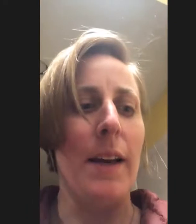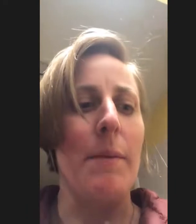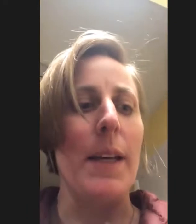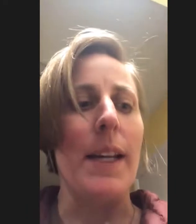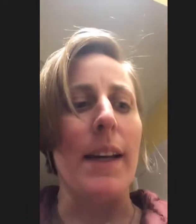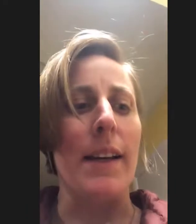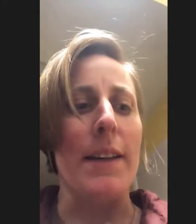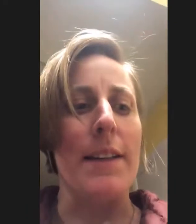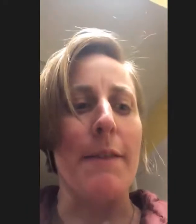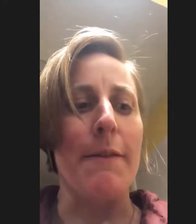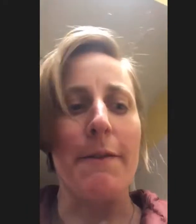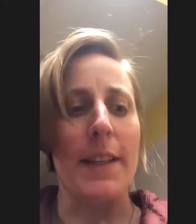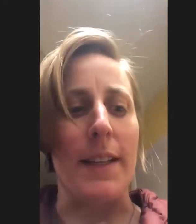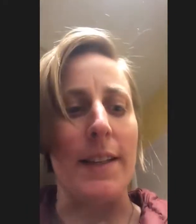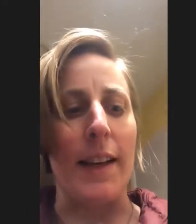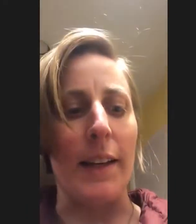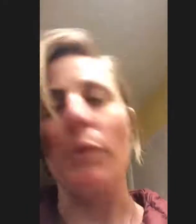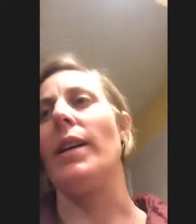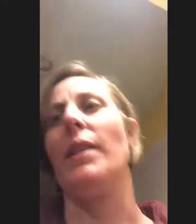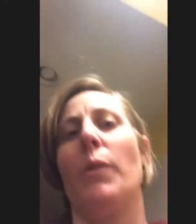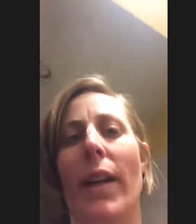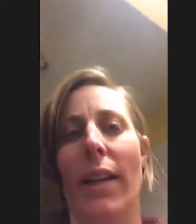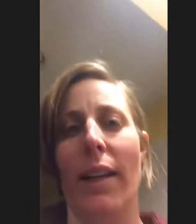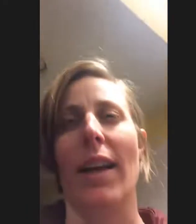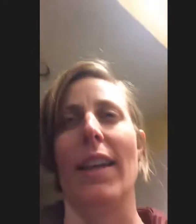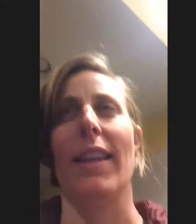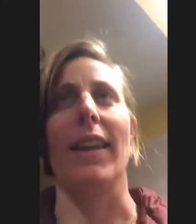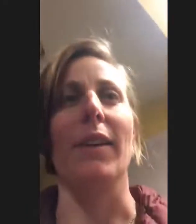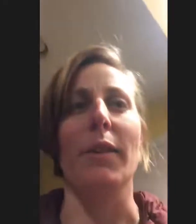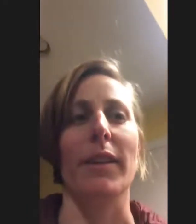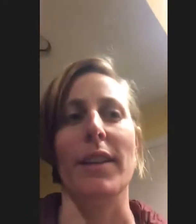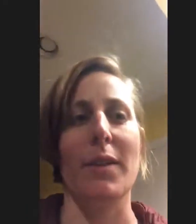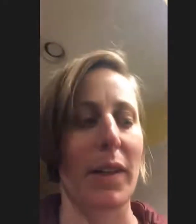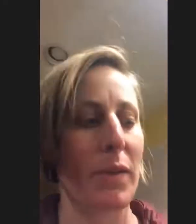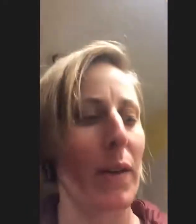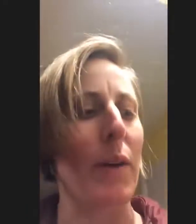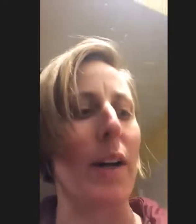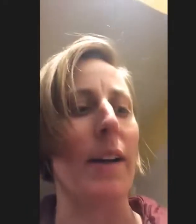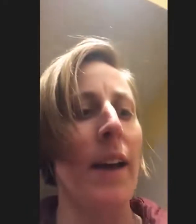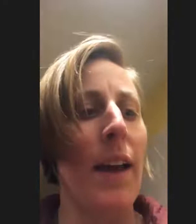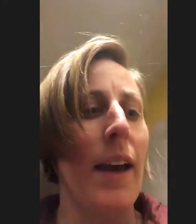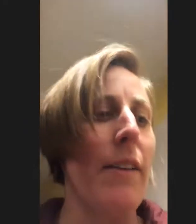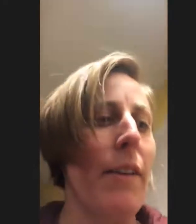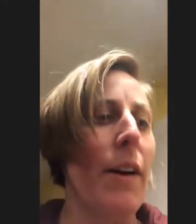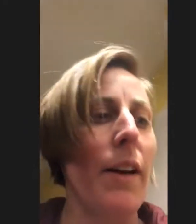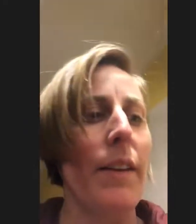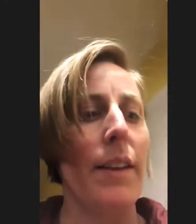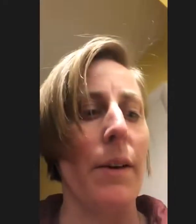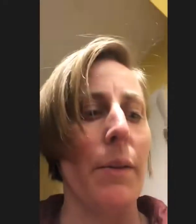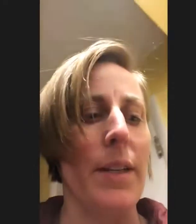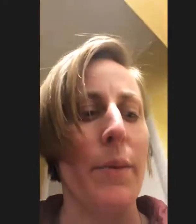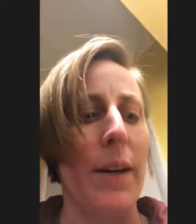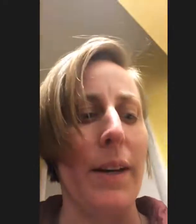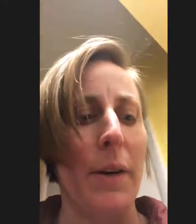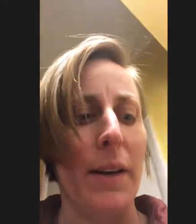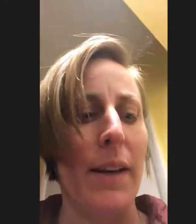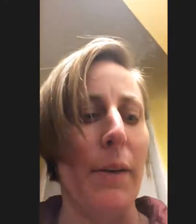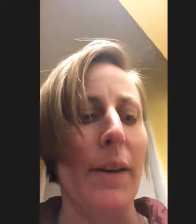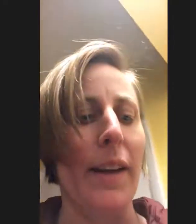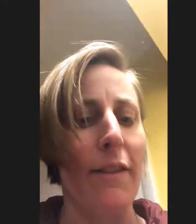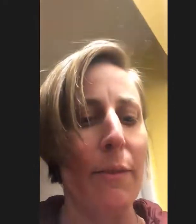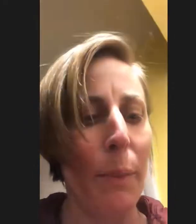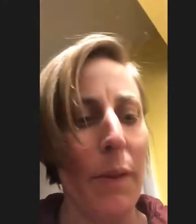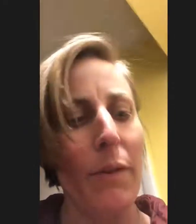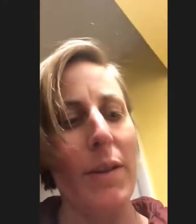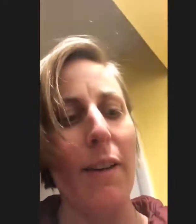budget meetings since like 2020, I think, or at least 2021. And I recall that there was one where there